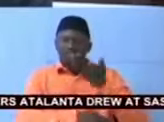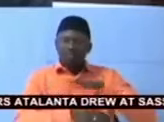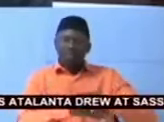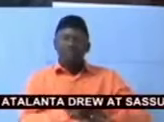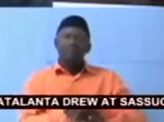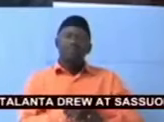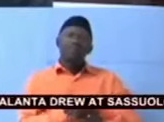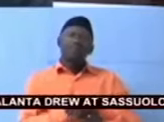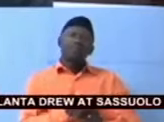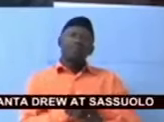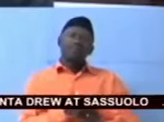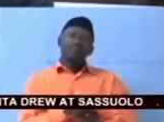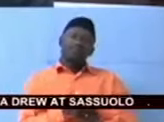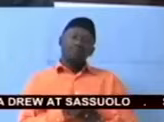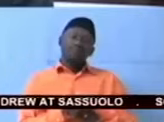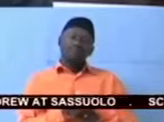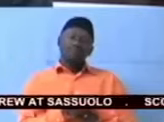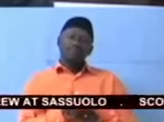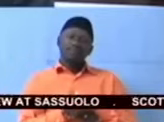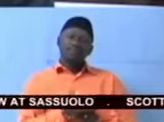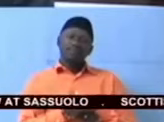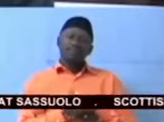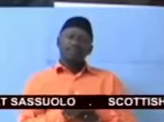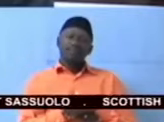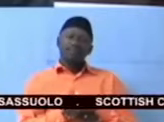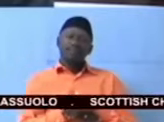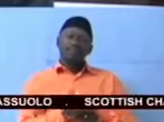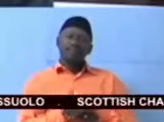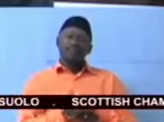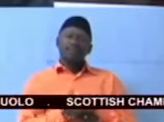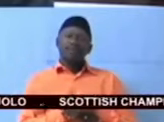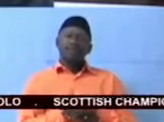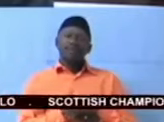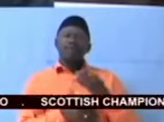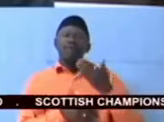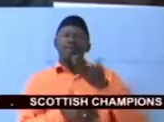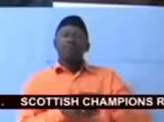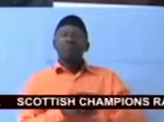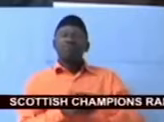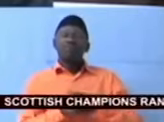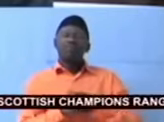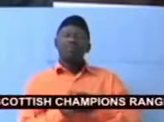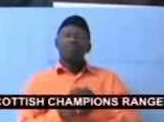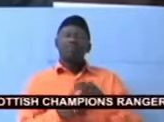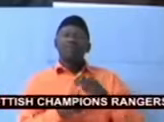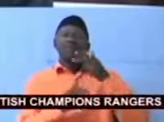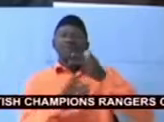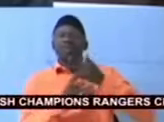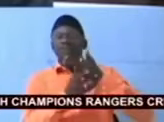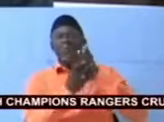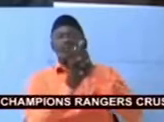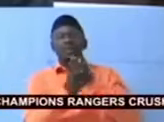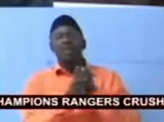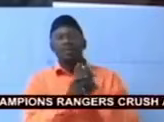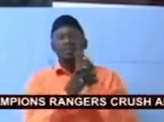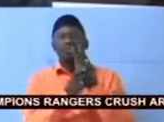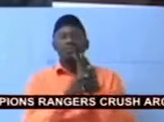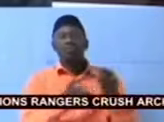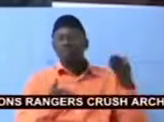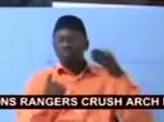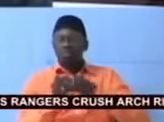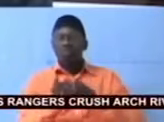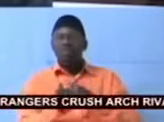1997. 1992 to 1997, Mangi St. Teresa's Primary School. And then St. Teresa's Junior School from 1997 to